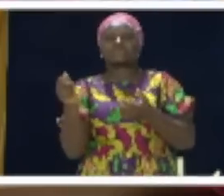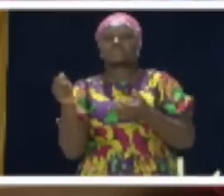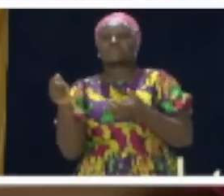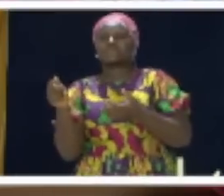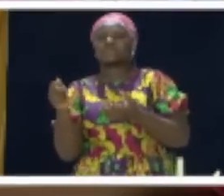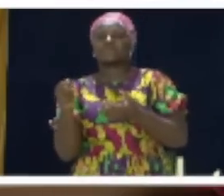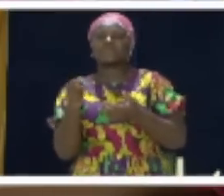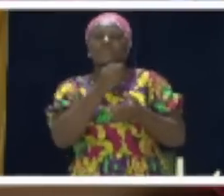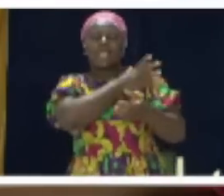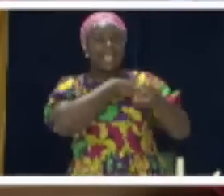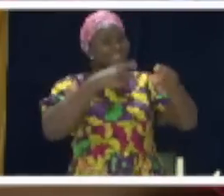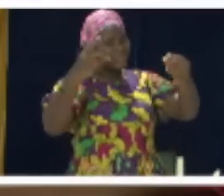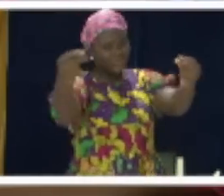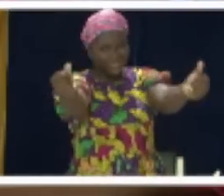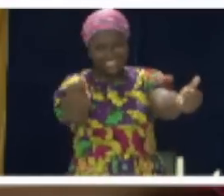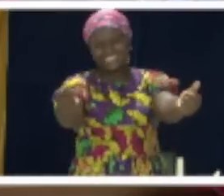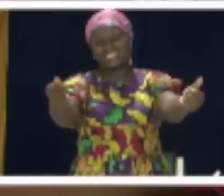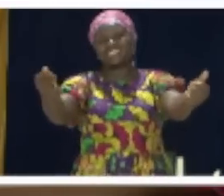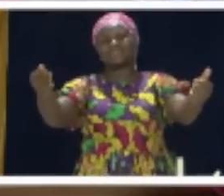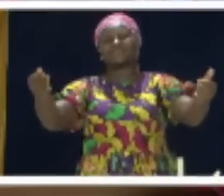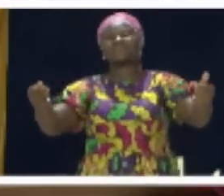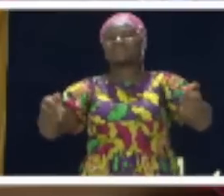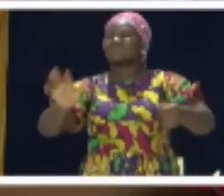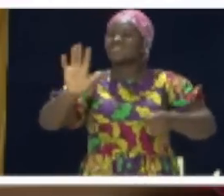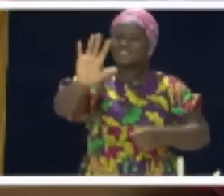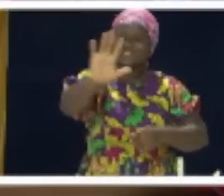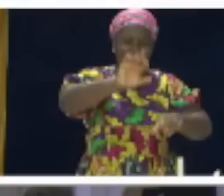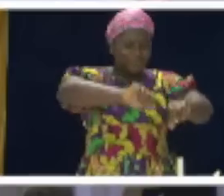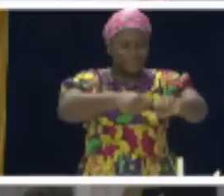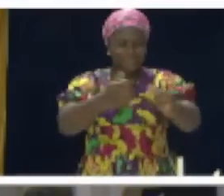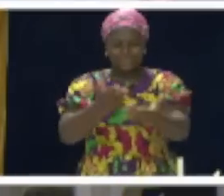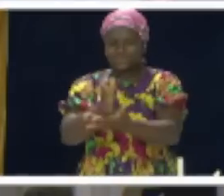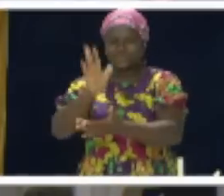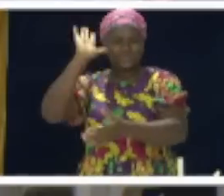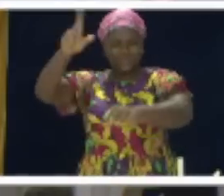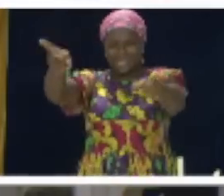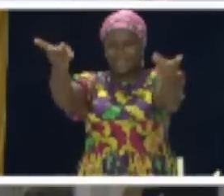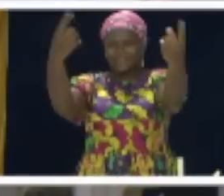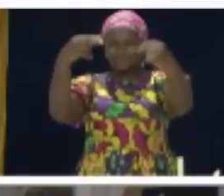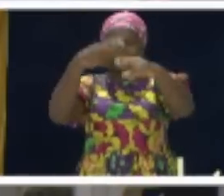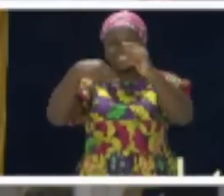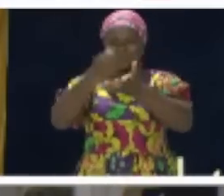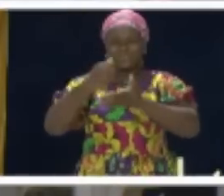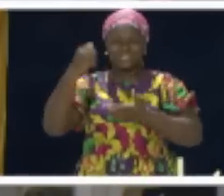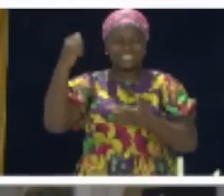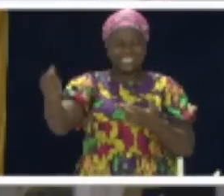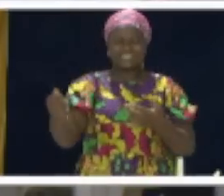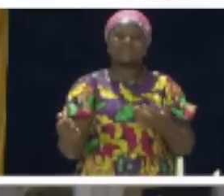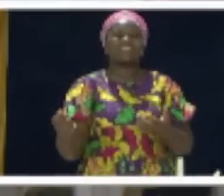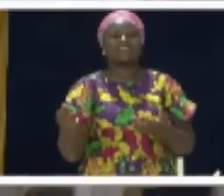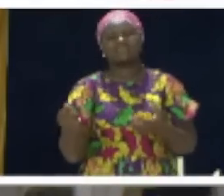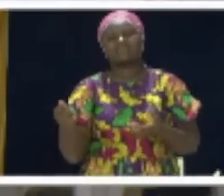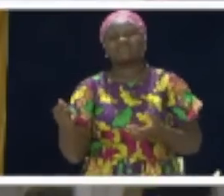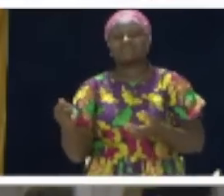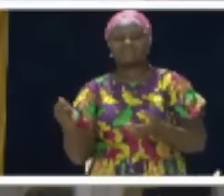And suddenly, your breakthroughs will come.